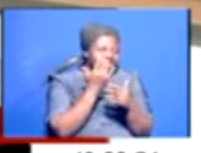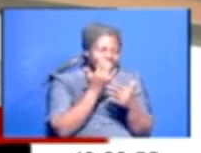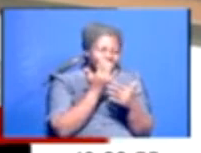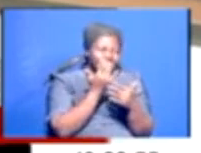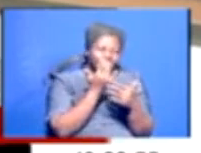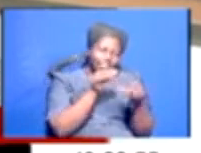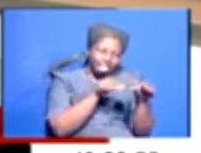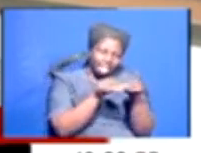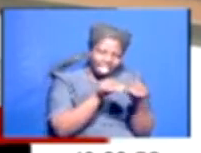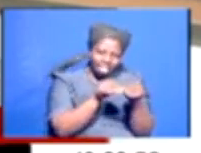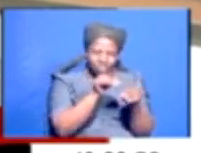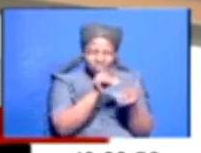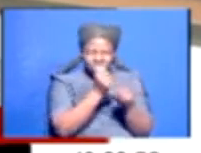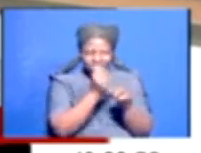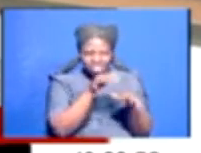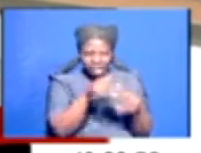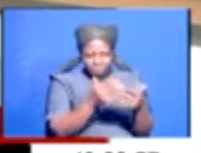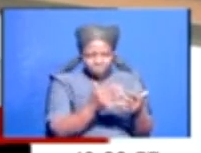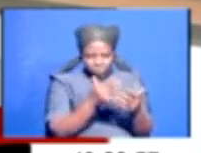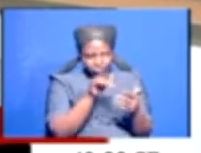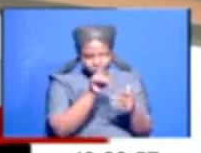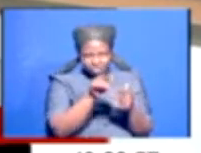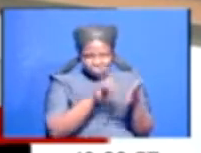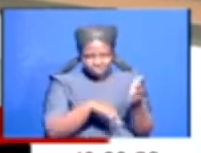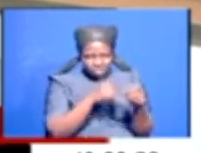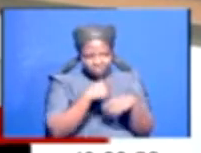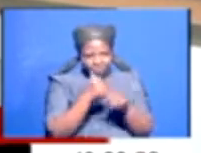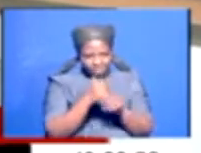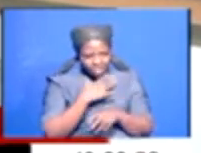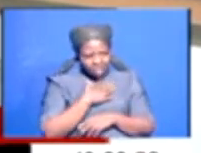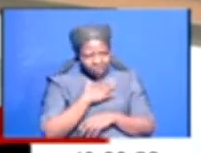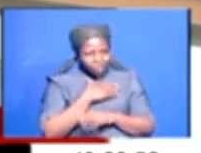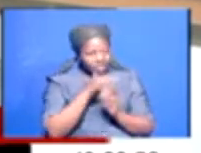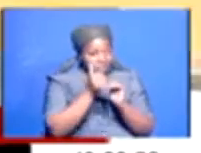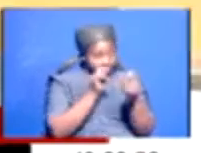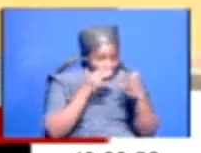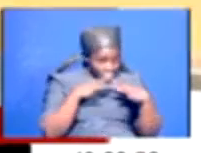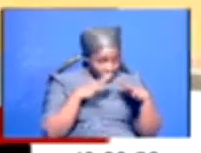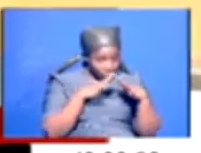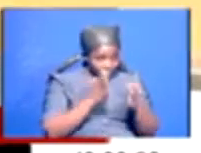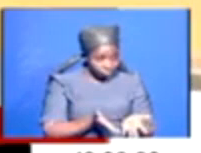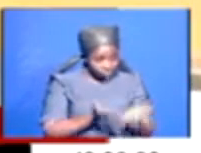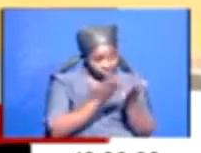what makes, you know, some of our athletes great. You know,